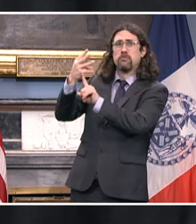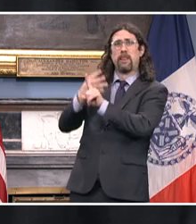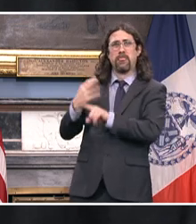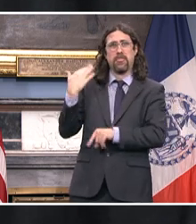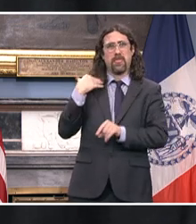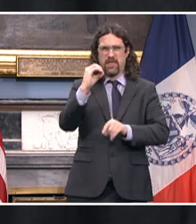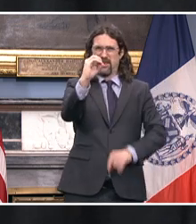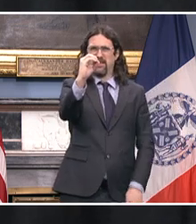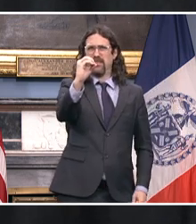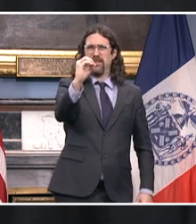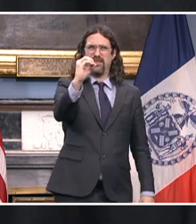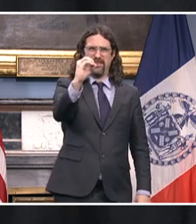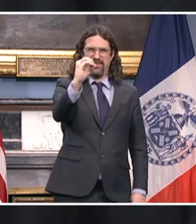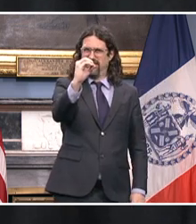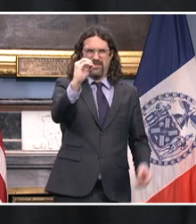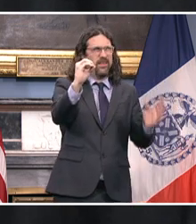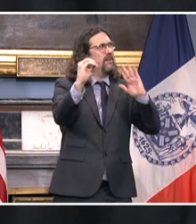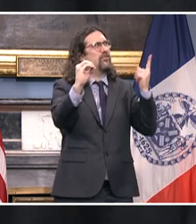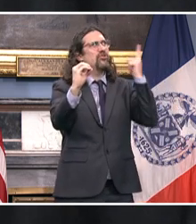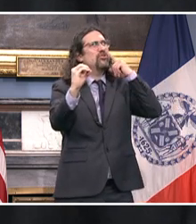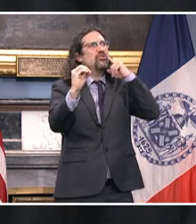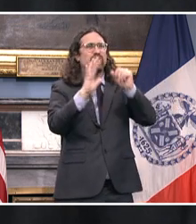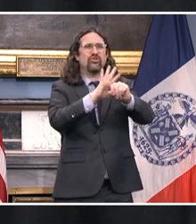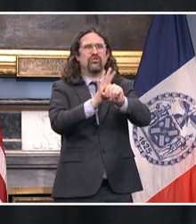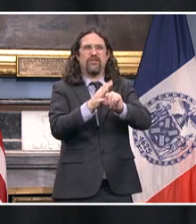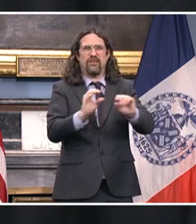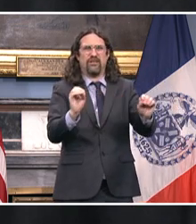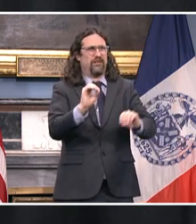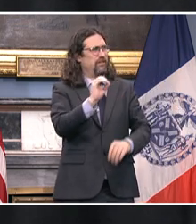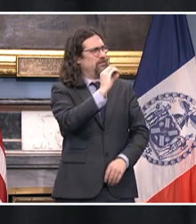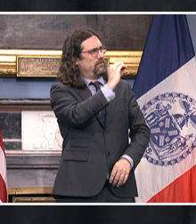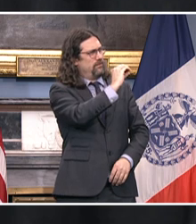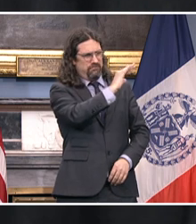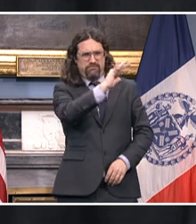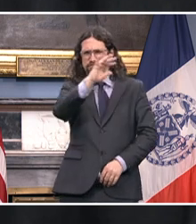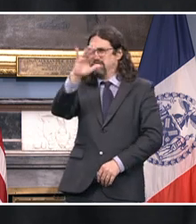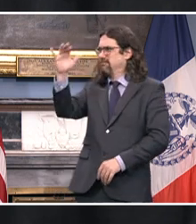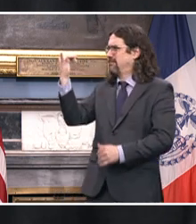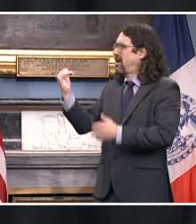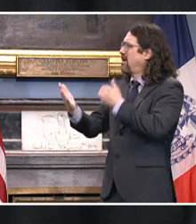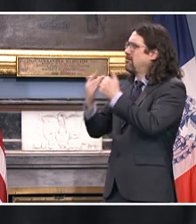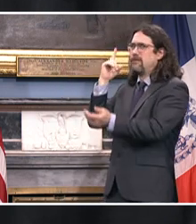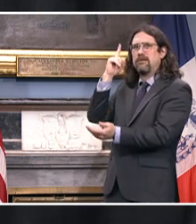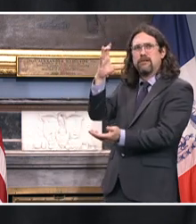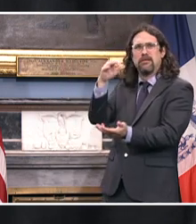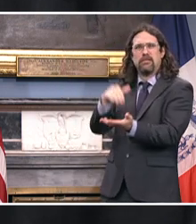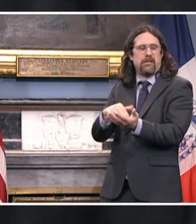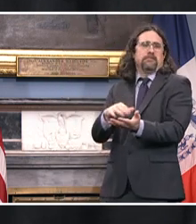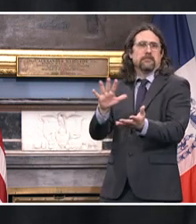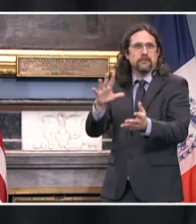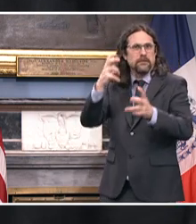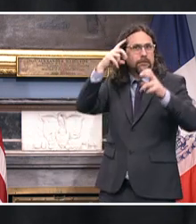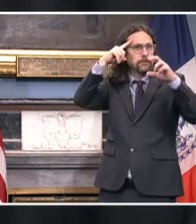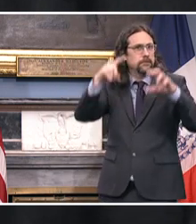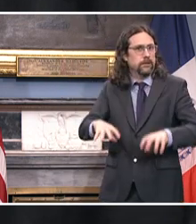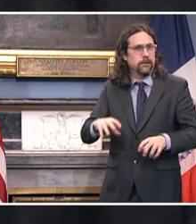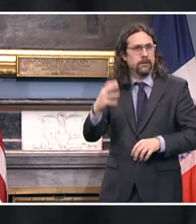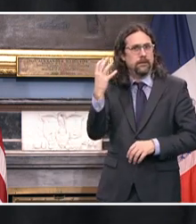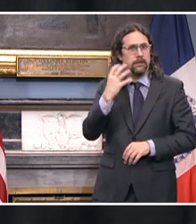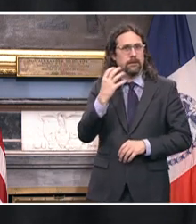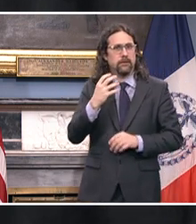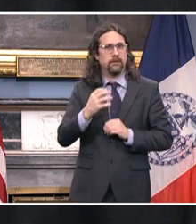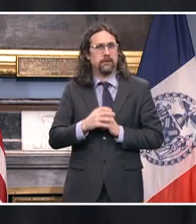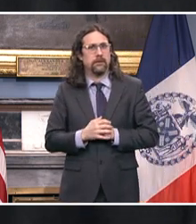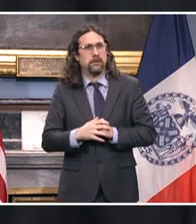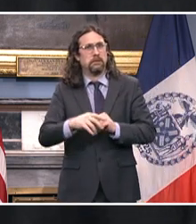Yorkers infected, and that's only the ones we know about. It's likely that hundreds of thousands more have already experienced this disease that we